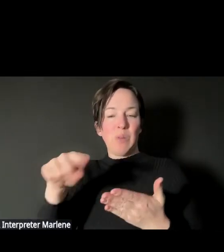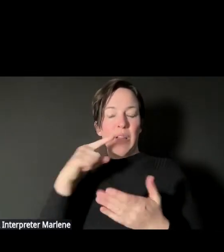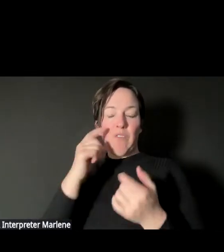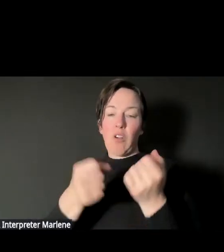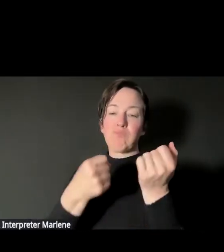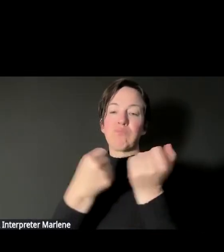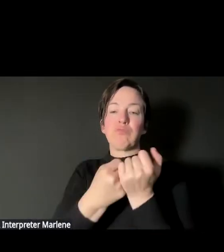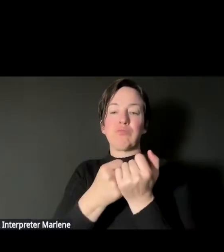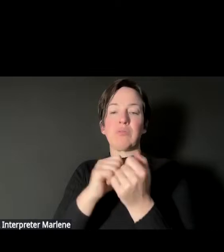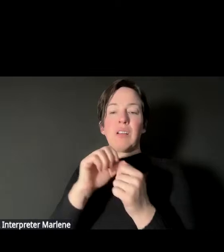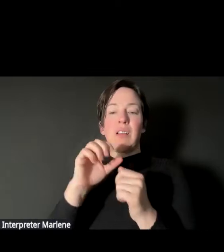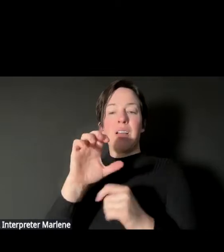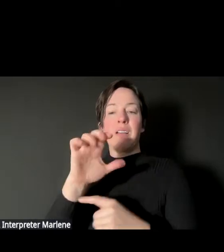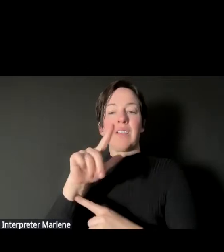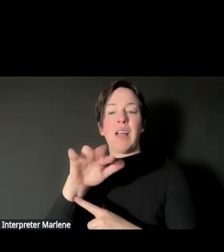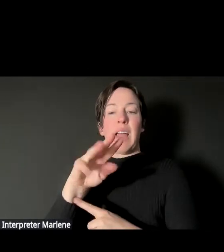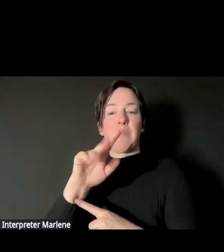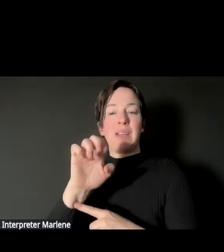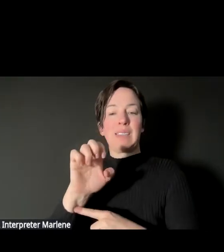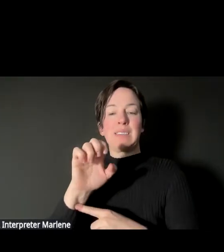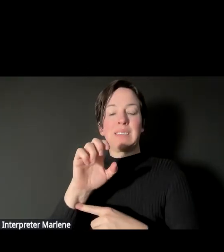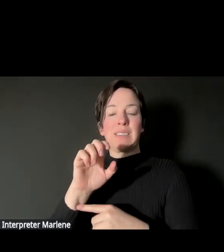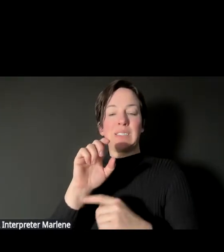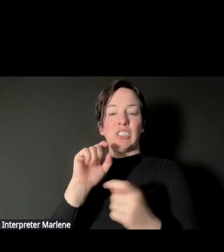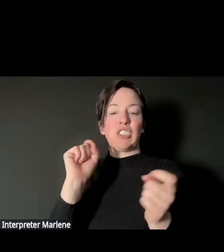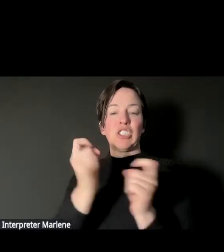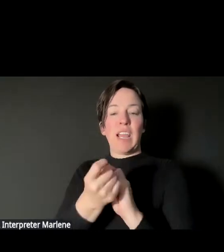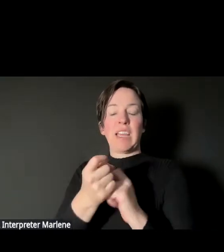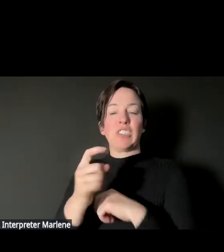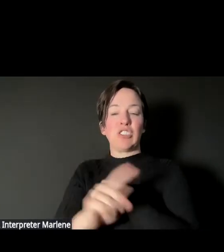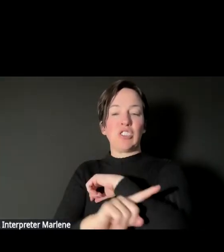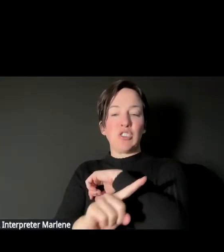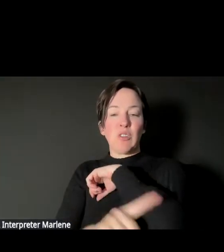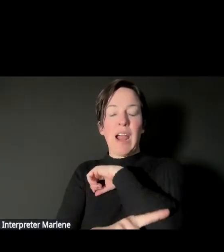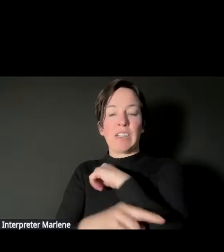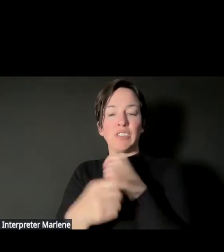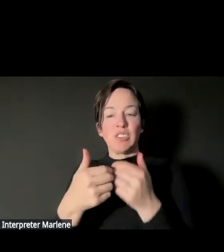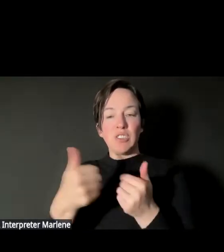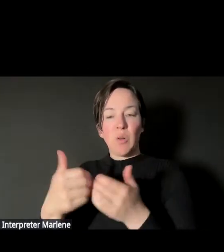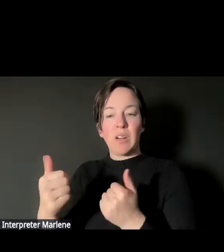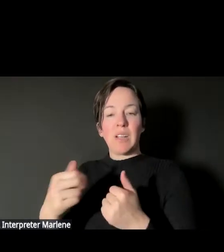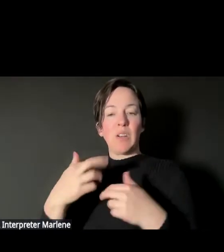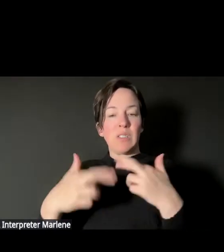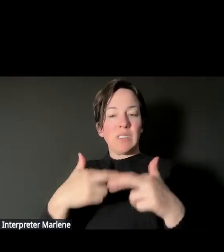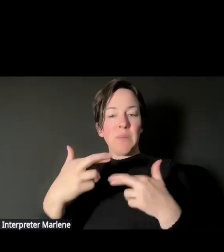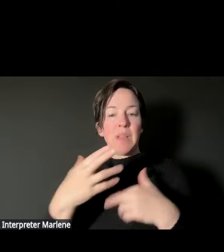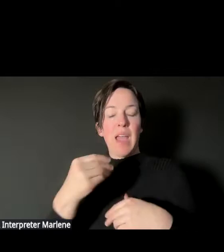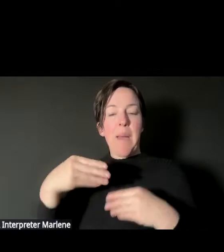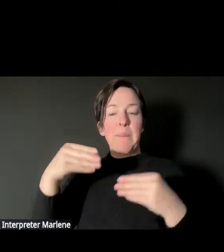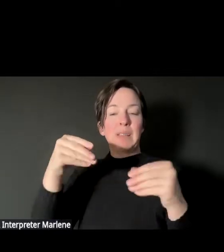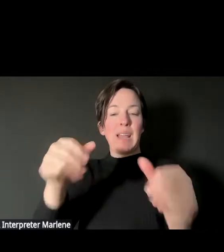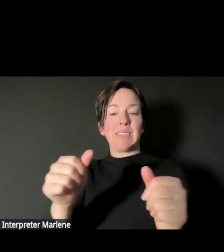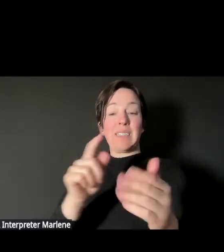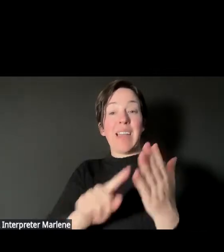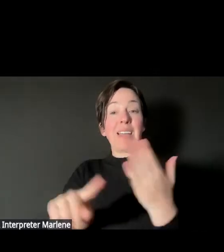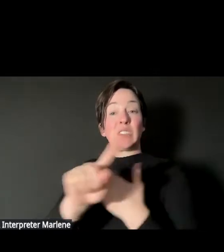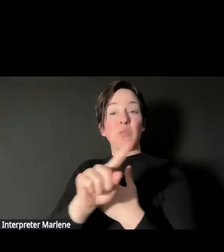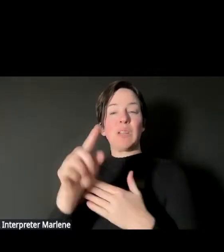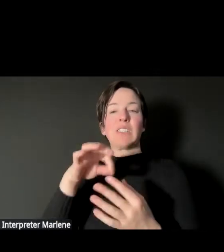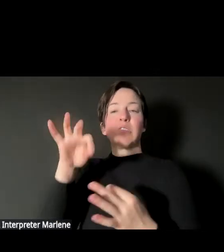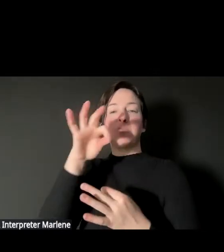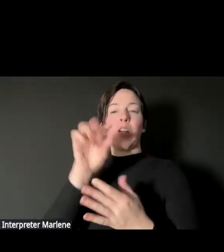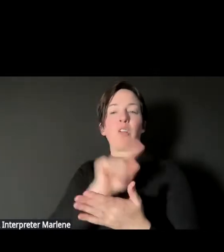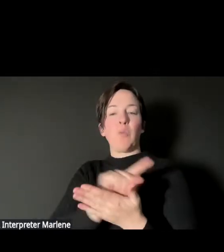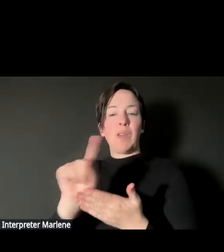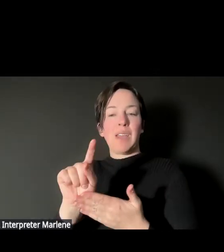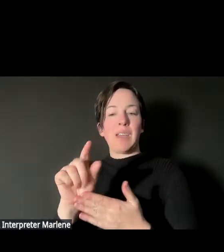change, trash sorting, upcycling, and planting. We have a Spirit Week next week, and our Mario